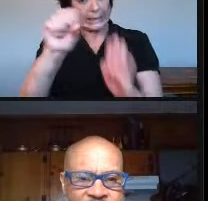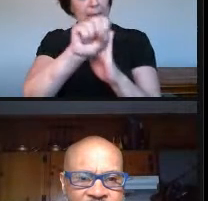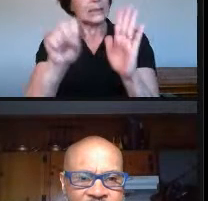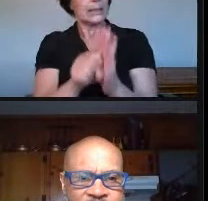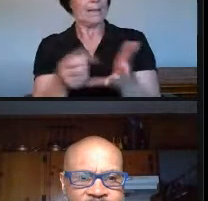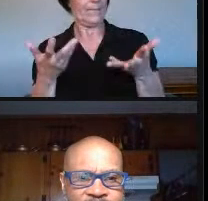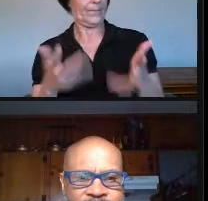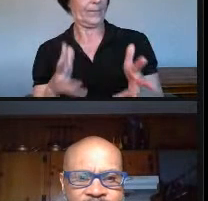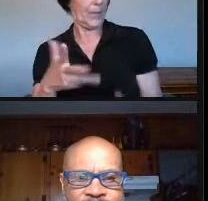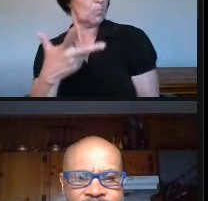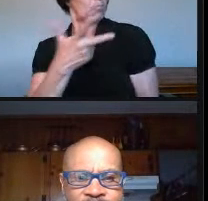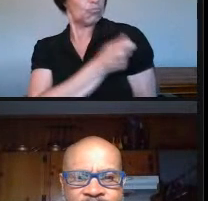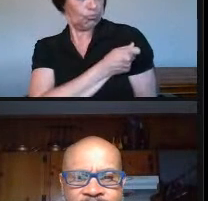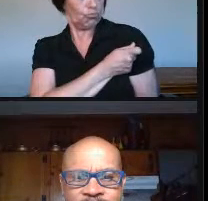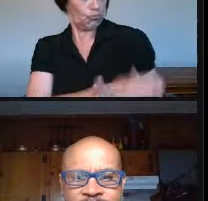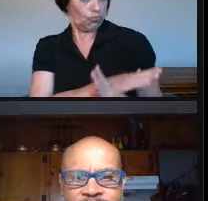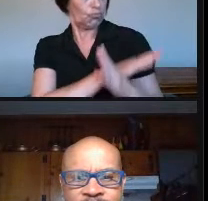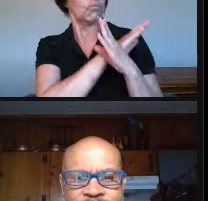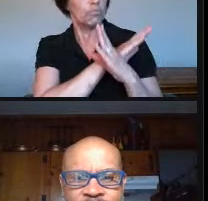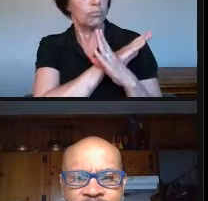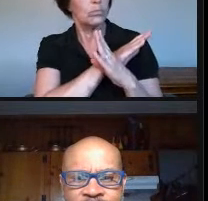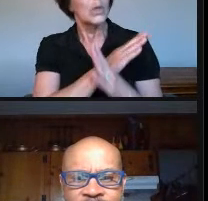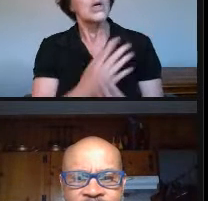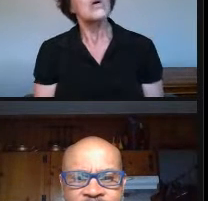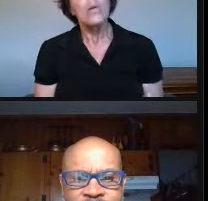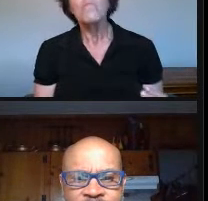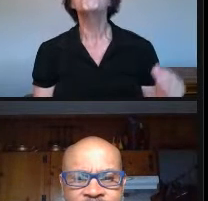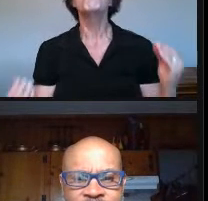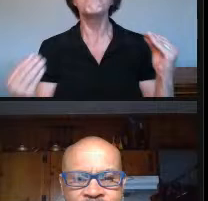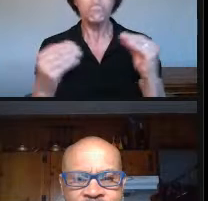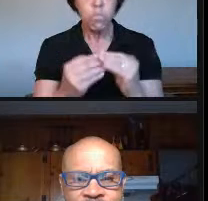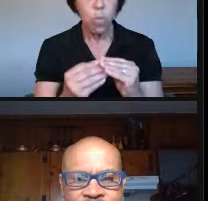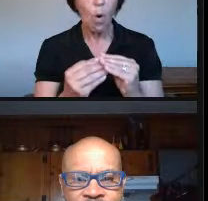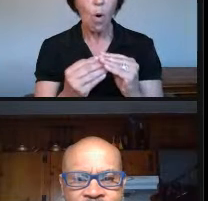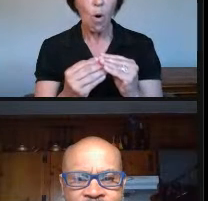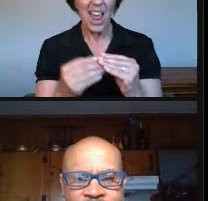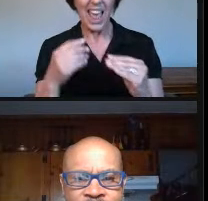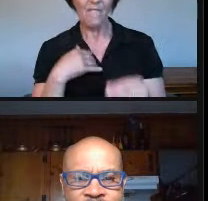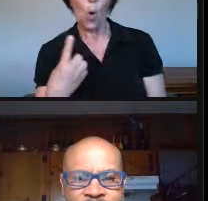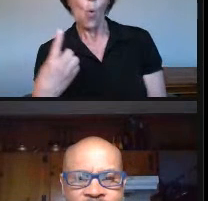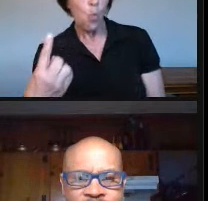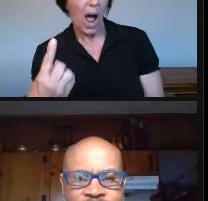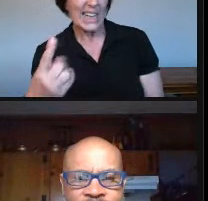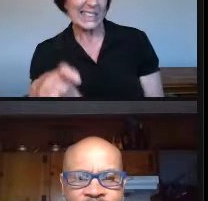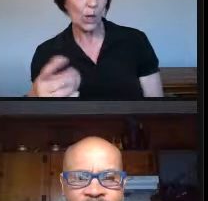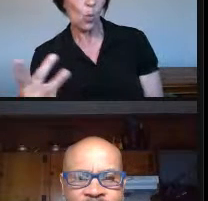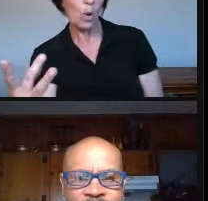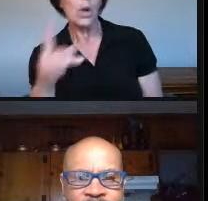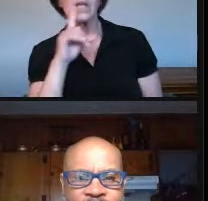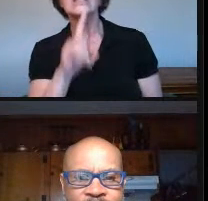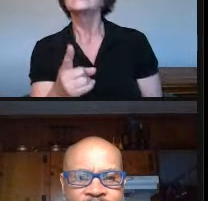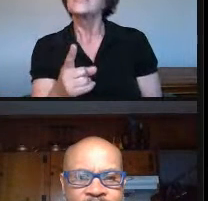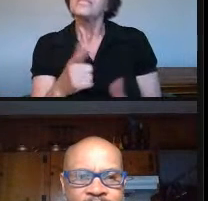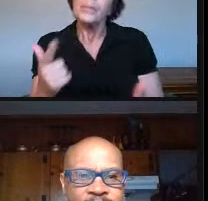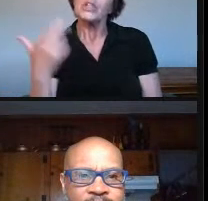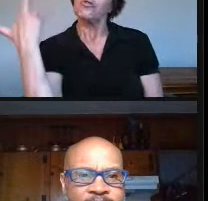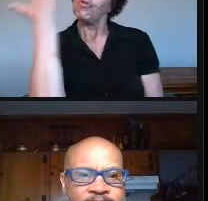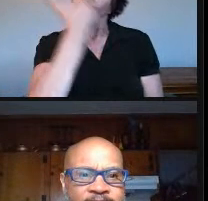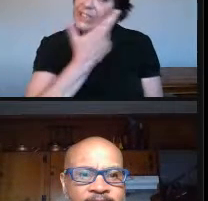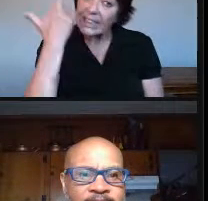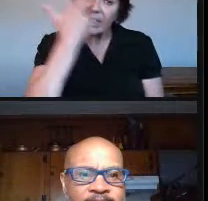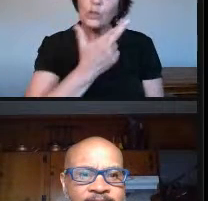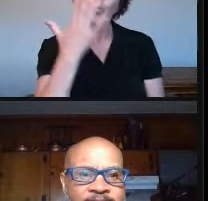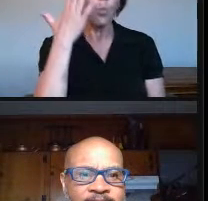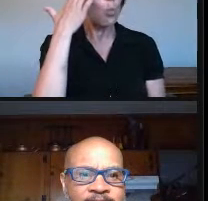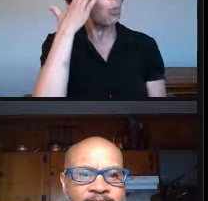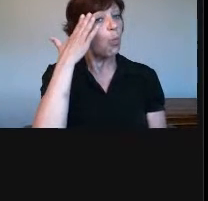vaccinated. And even more have at least a single dose. And we think that's a major reason why